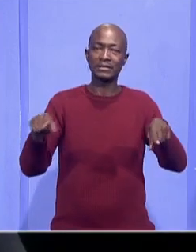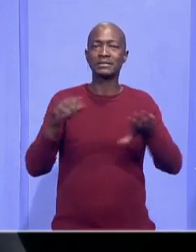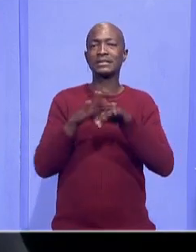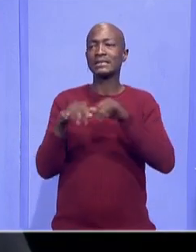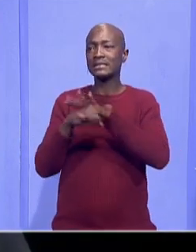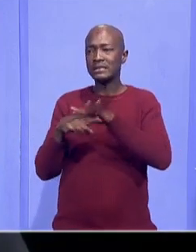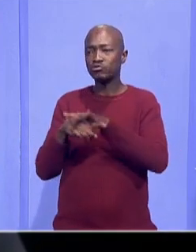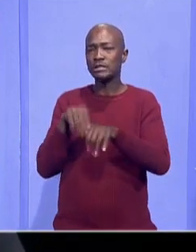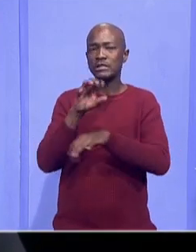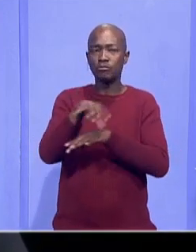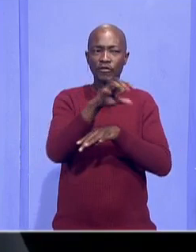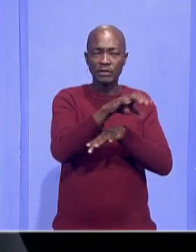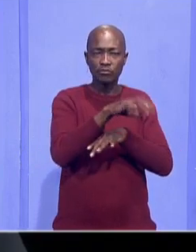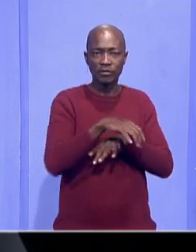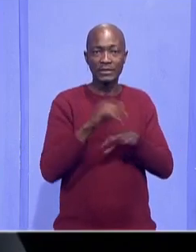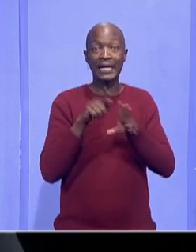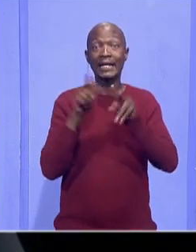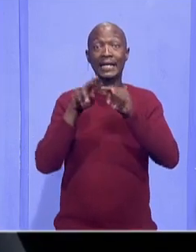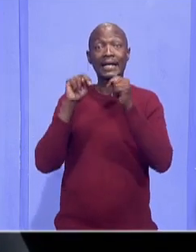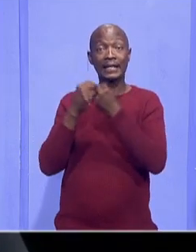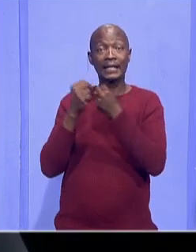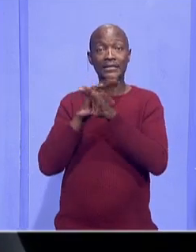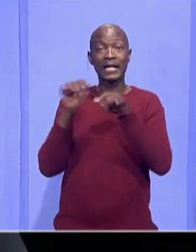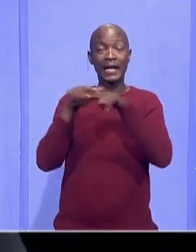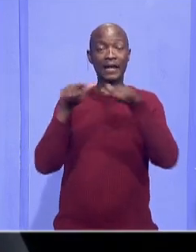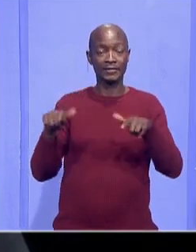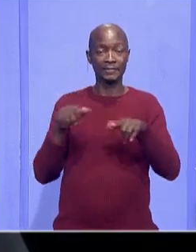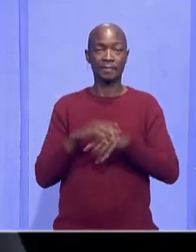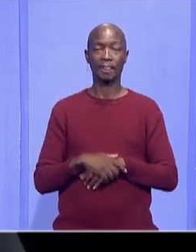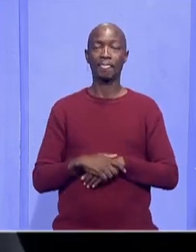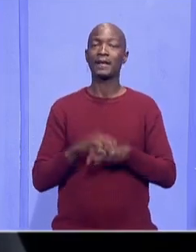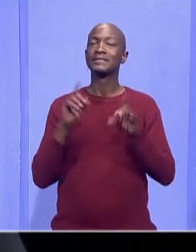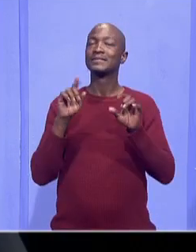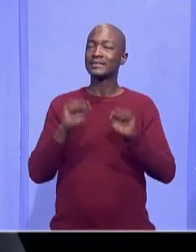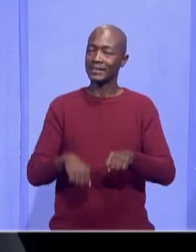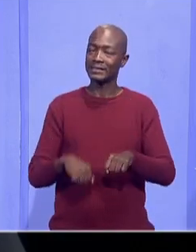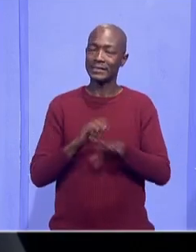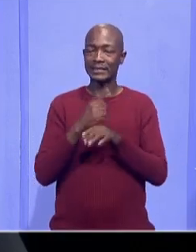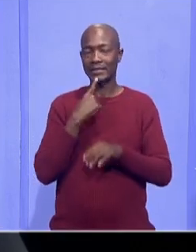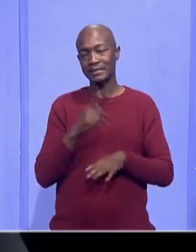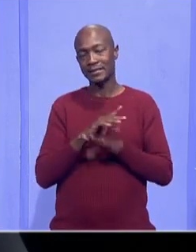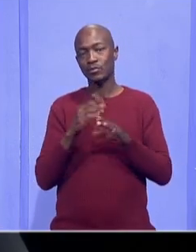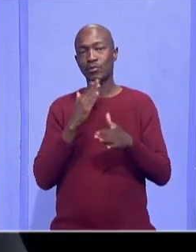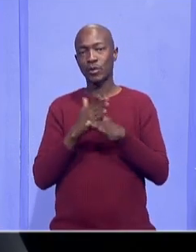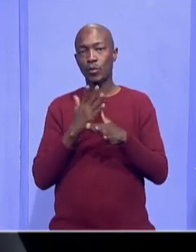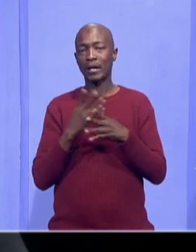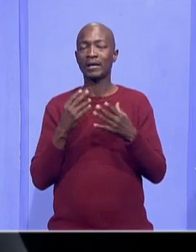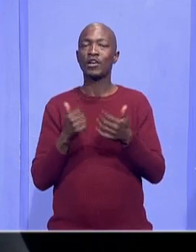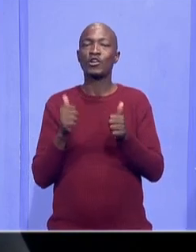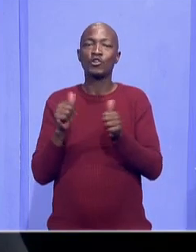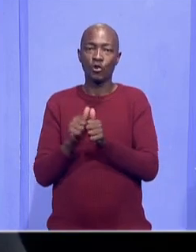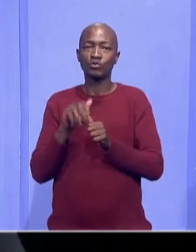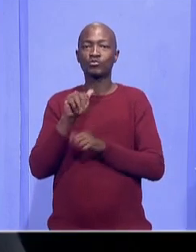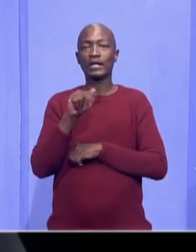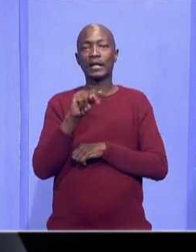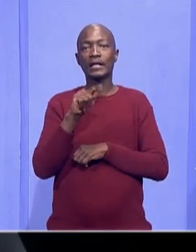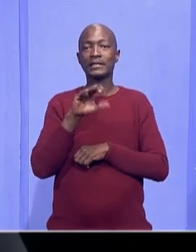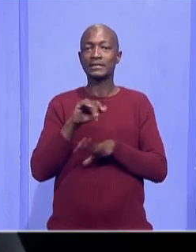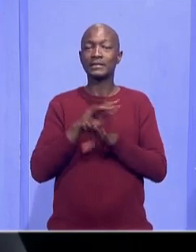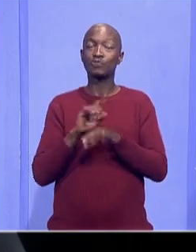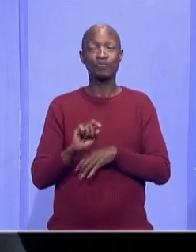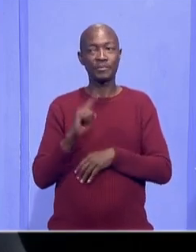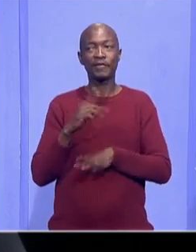provinces, as well as at the national level. Of course, as I said, we work very closely with the SABC on this, and I'm sure you would be the first to know when